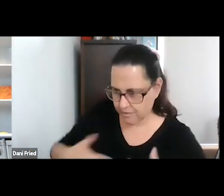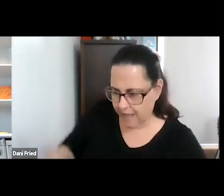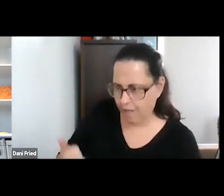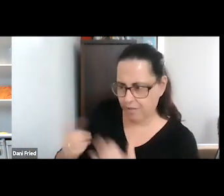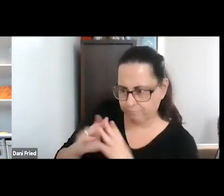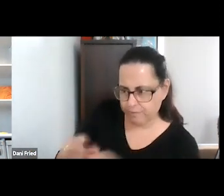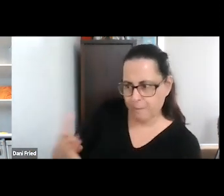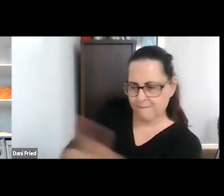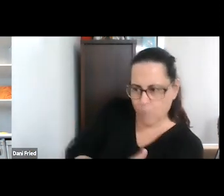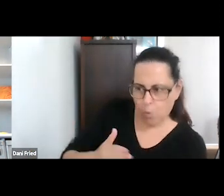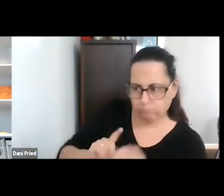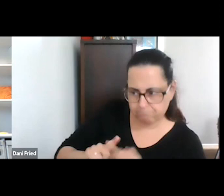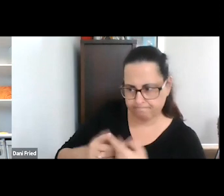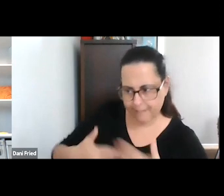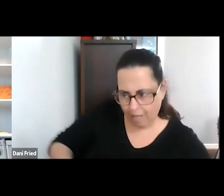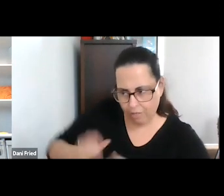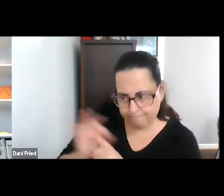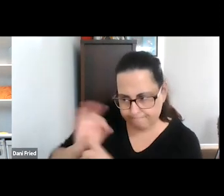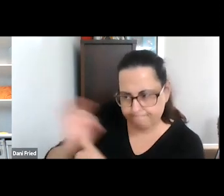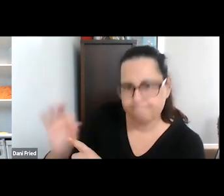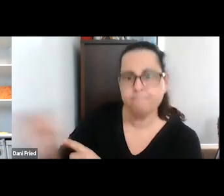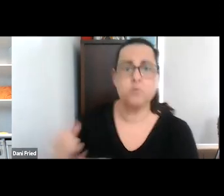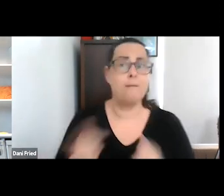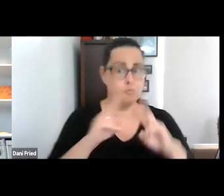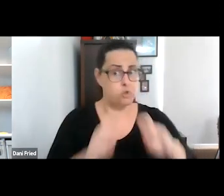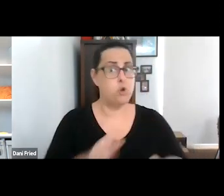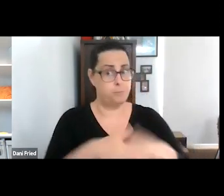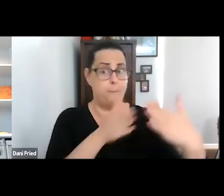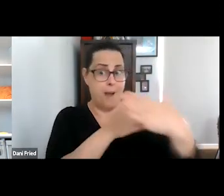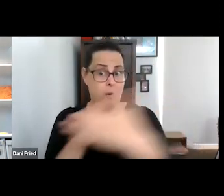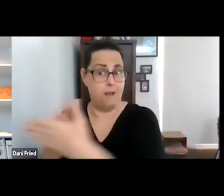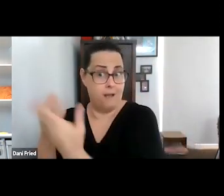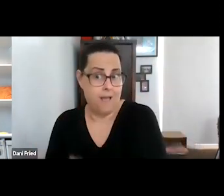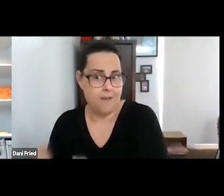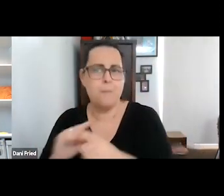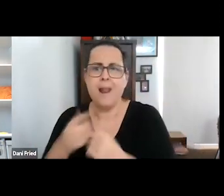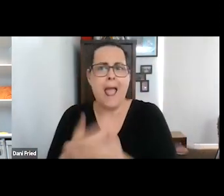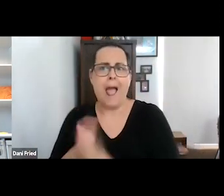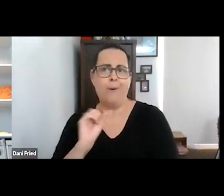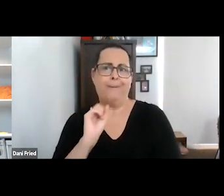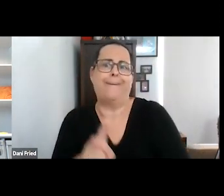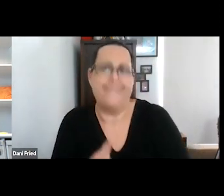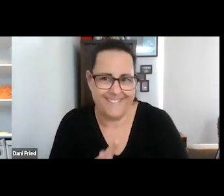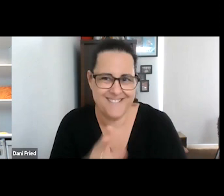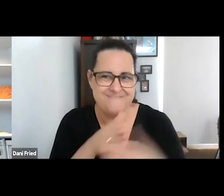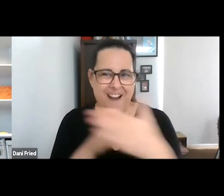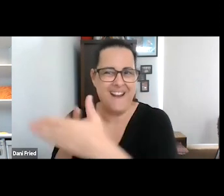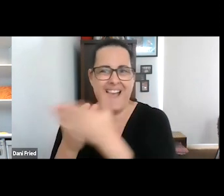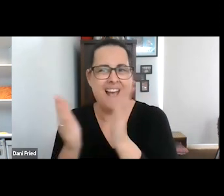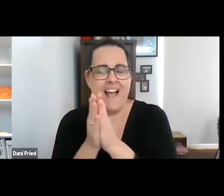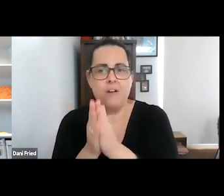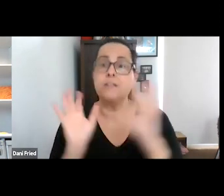conditions. So there is quite a bit of research on the barriers, but you know, what can we do about those barriers, and particularly